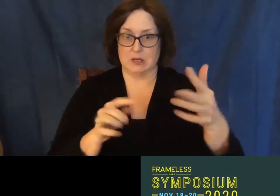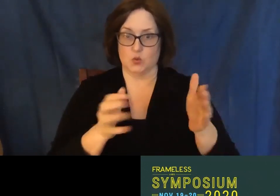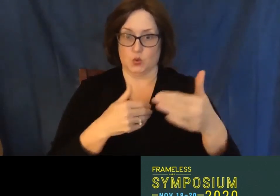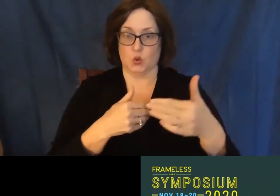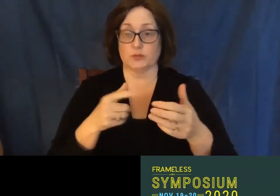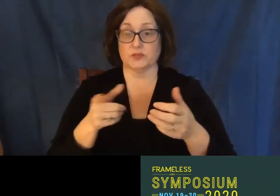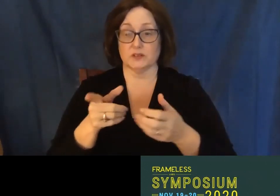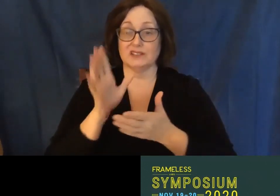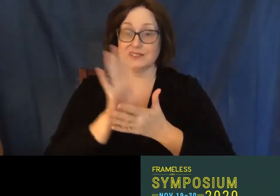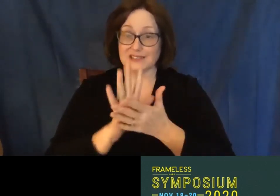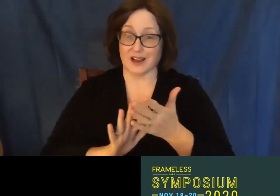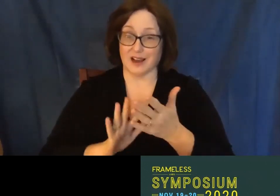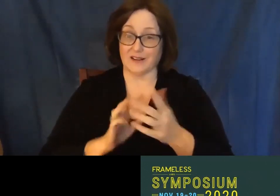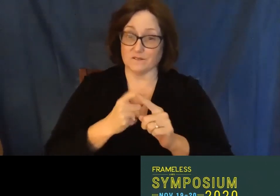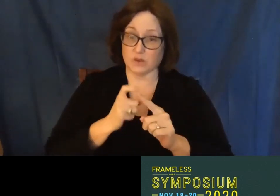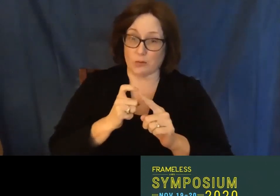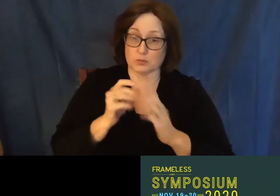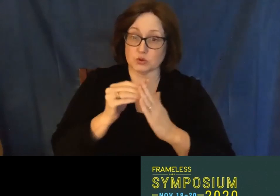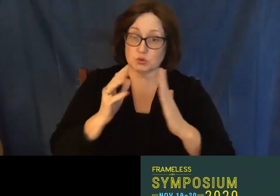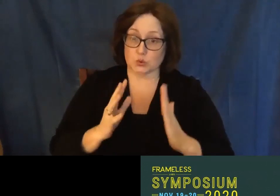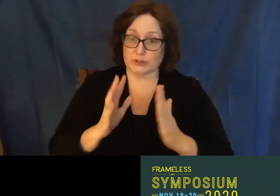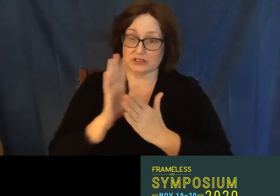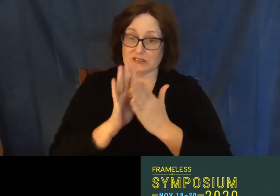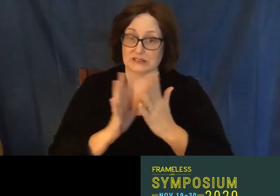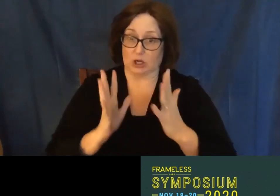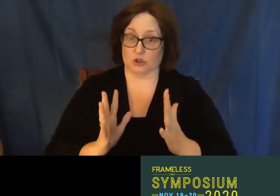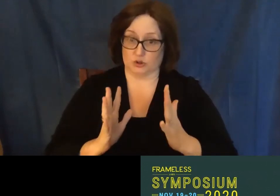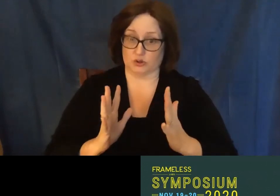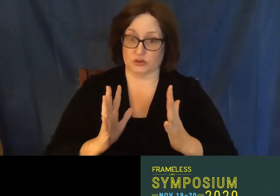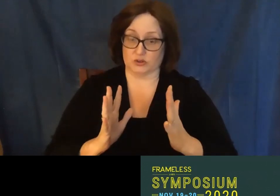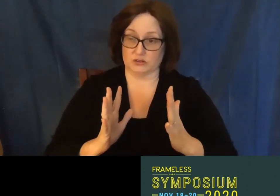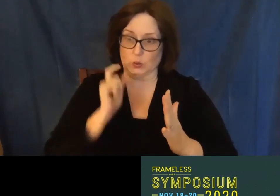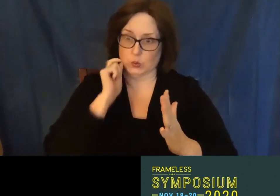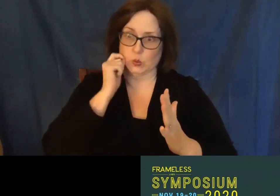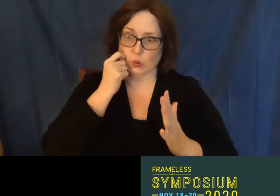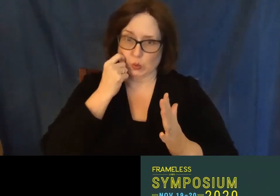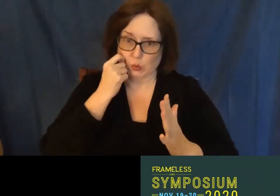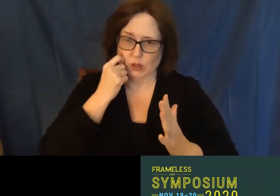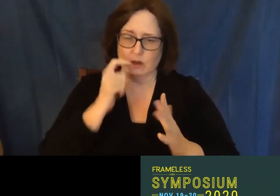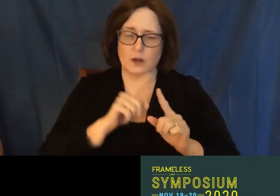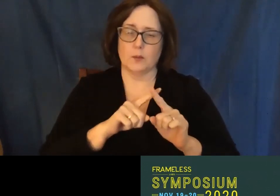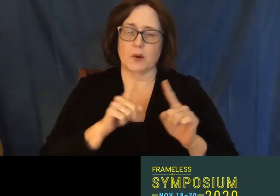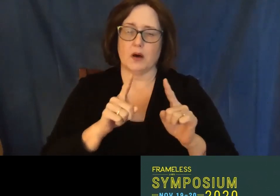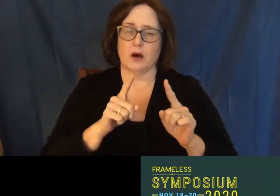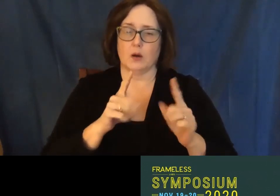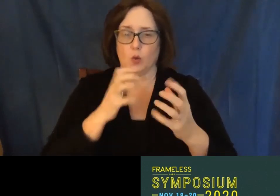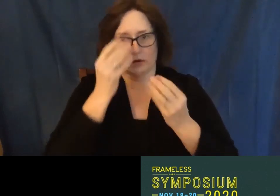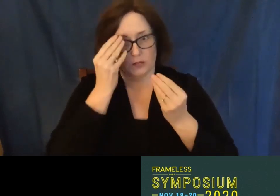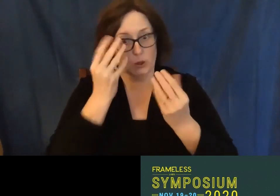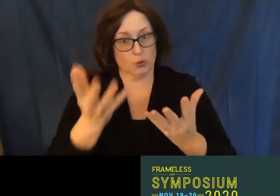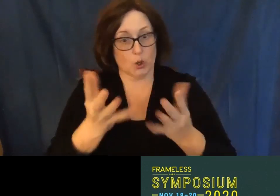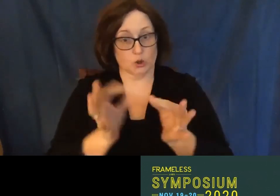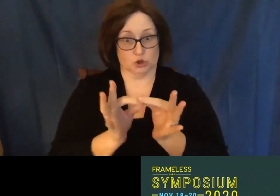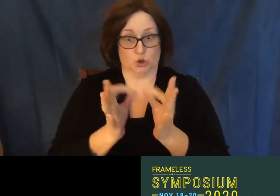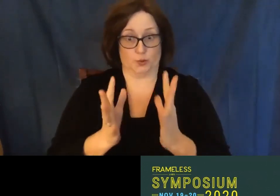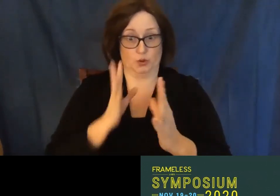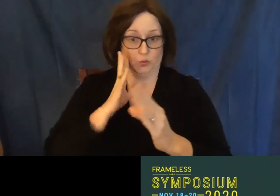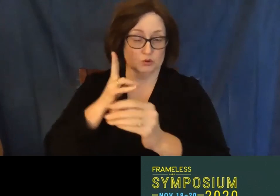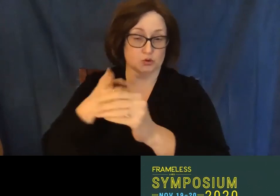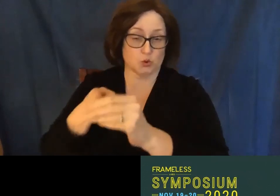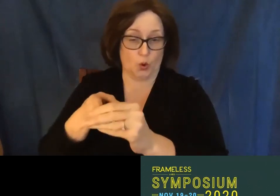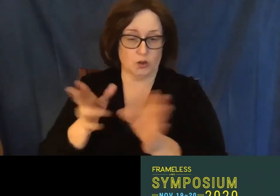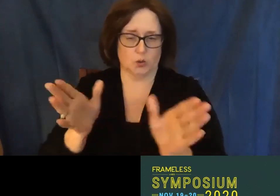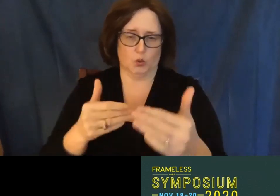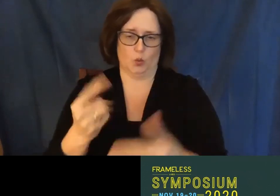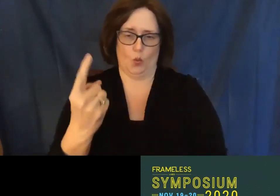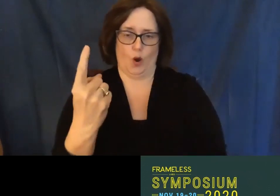student designers, and so they're all pretty cool to check out. But I would point out that our interpreter will join us in room 1. So if you